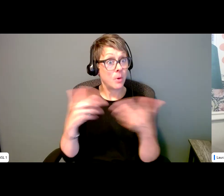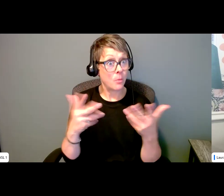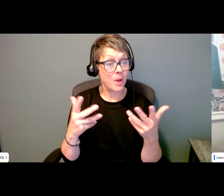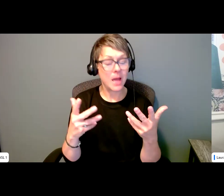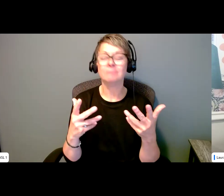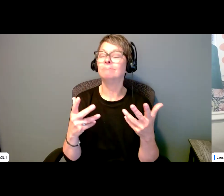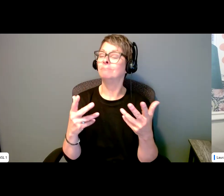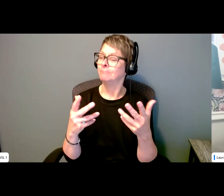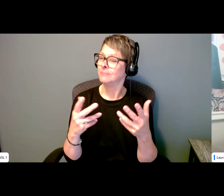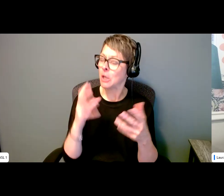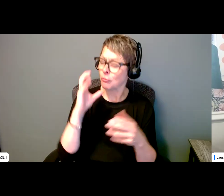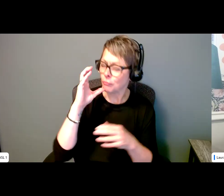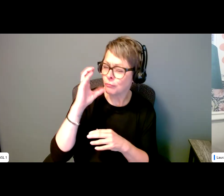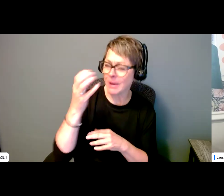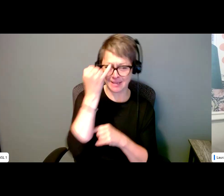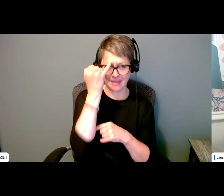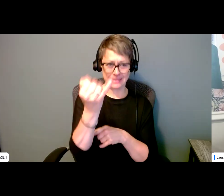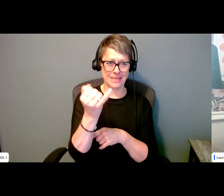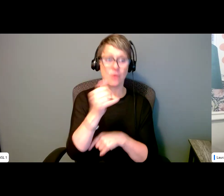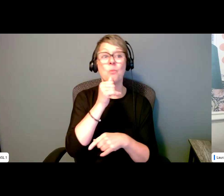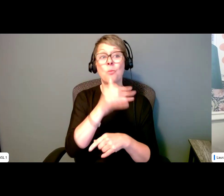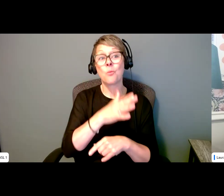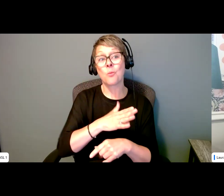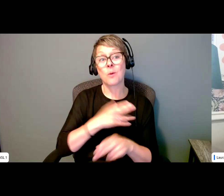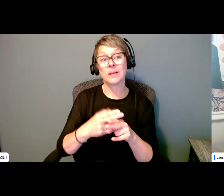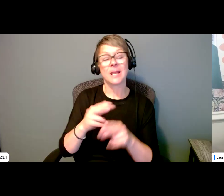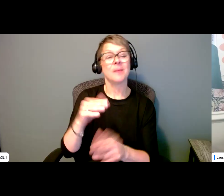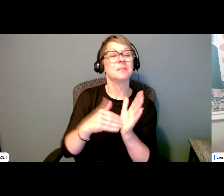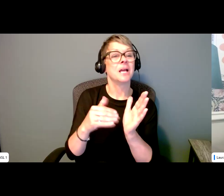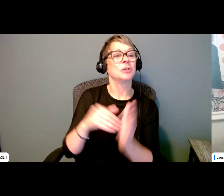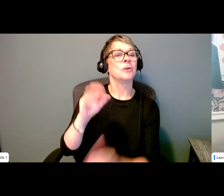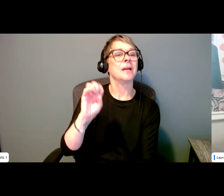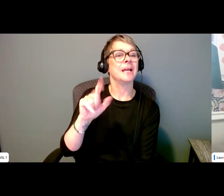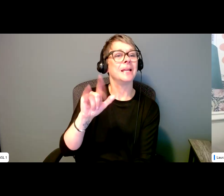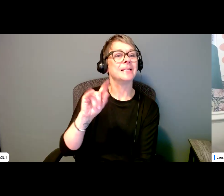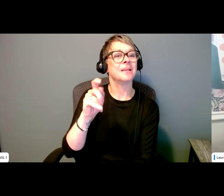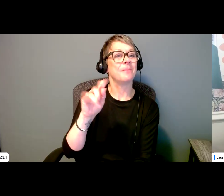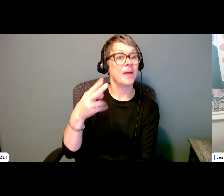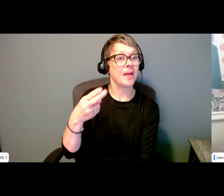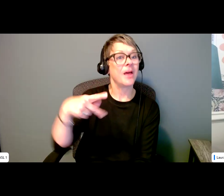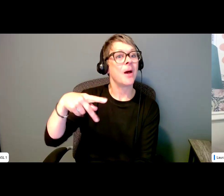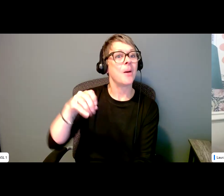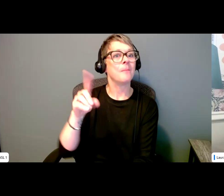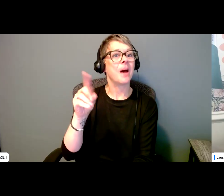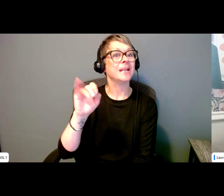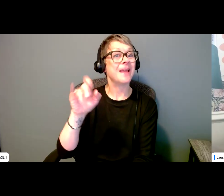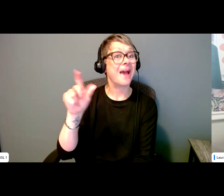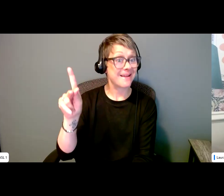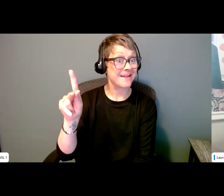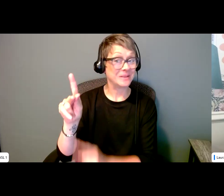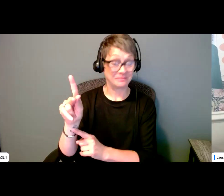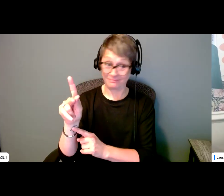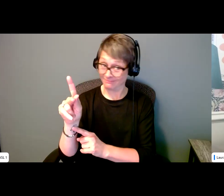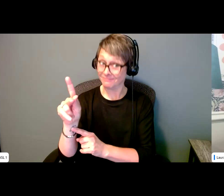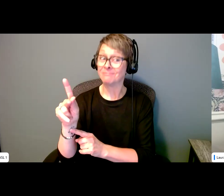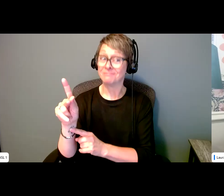idea from a wonderful woman named Dr. Elizabeth Podniak. And please let us know in the chat if you had the experience over some